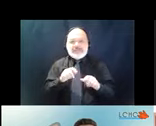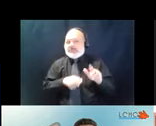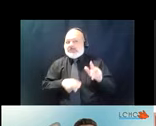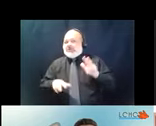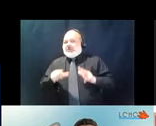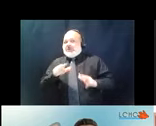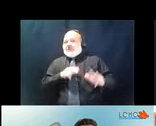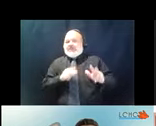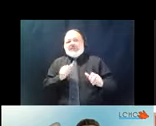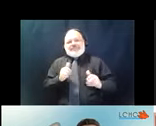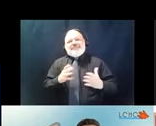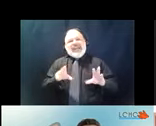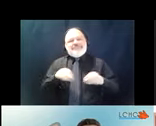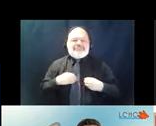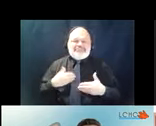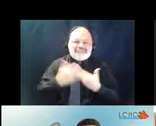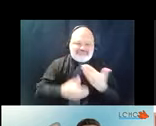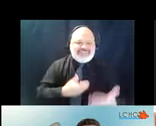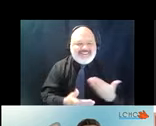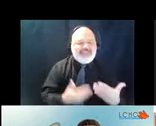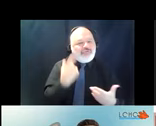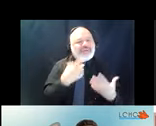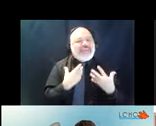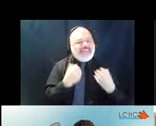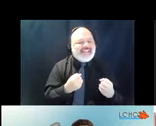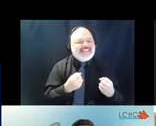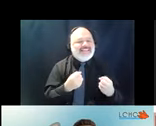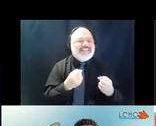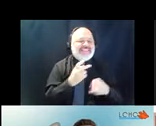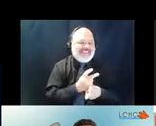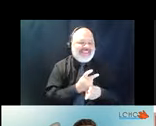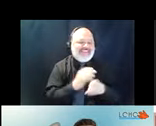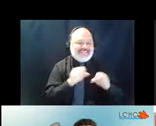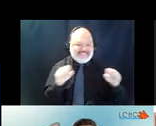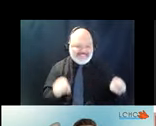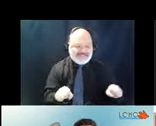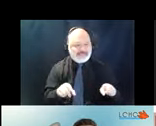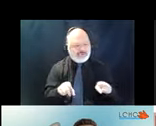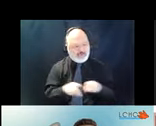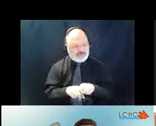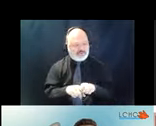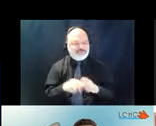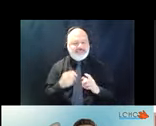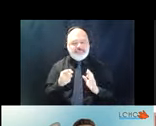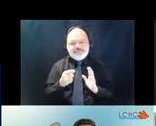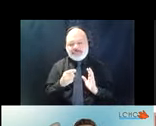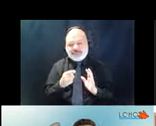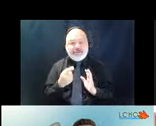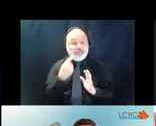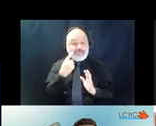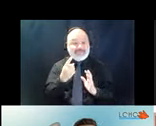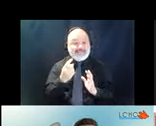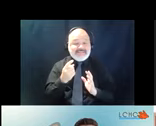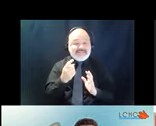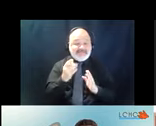and healthcare systems. We also have seen effective strategies with regards to establishing